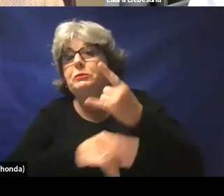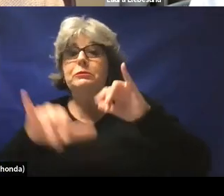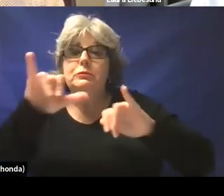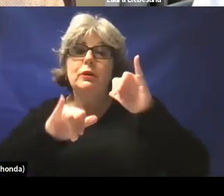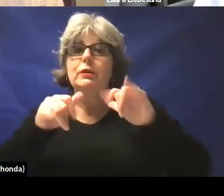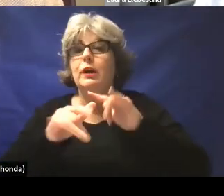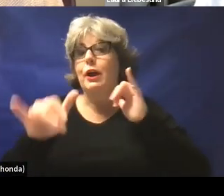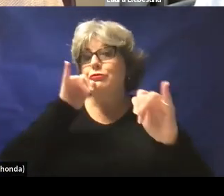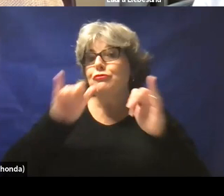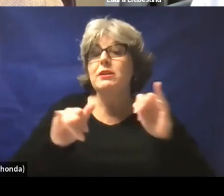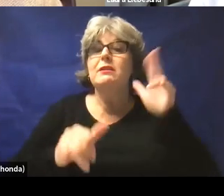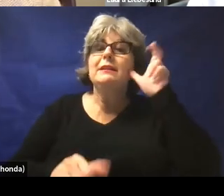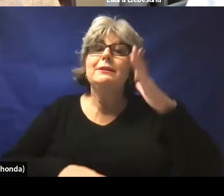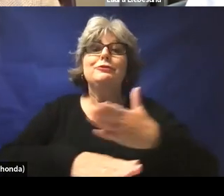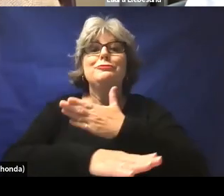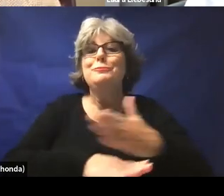and drink and listen to music.